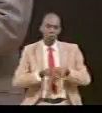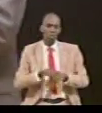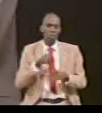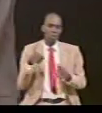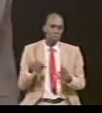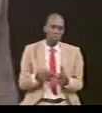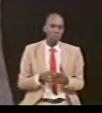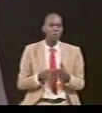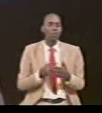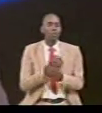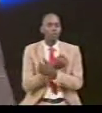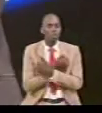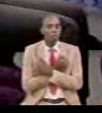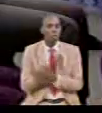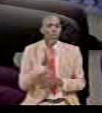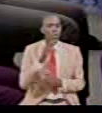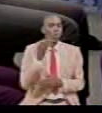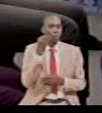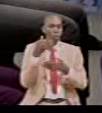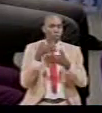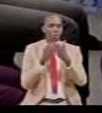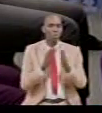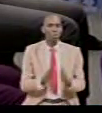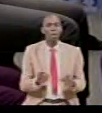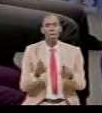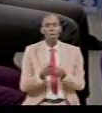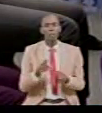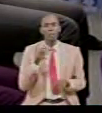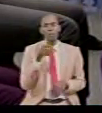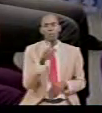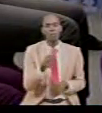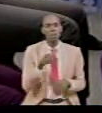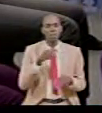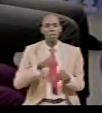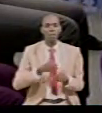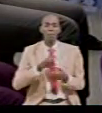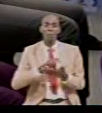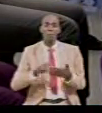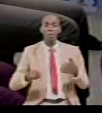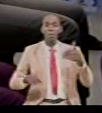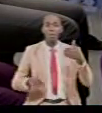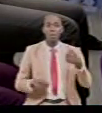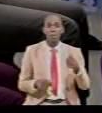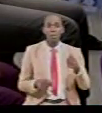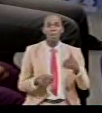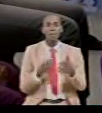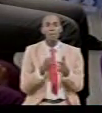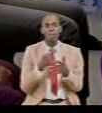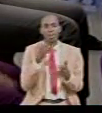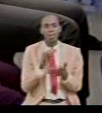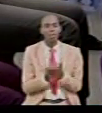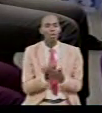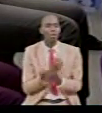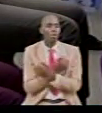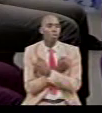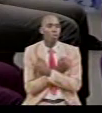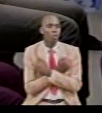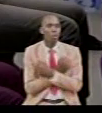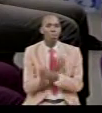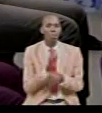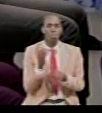as thyself. Look at verse 10. In verse 10, it tells us, love worketh